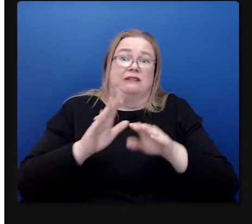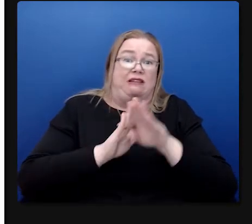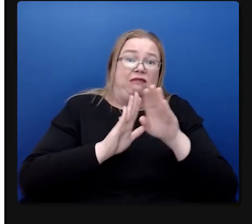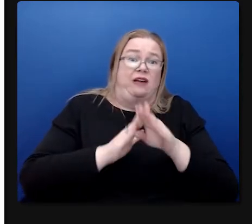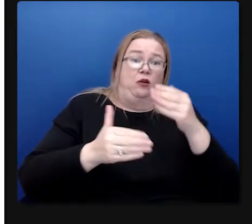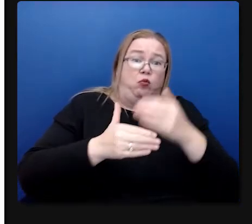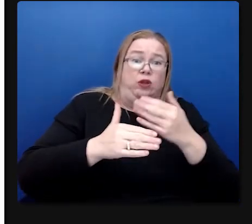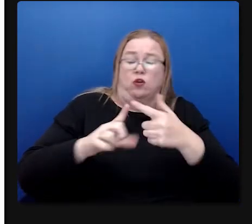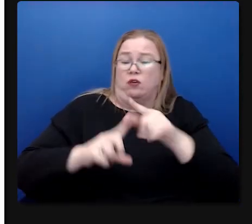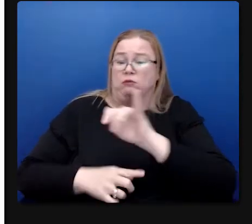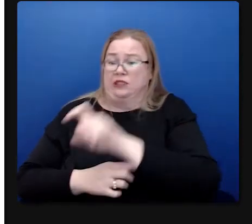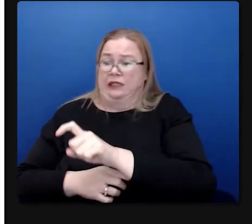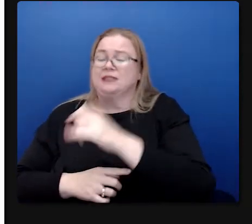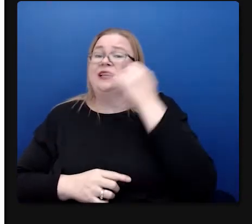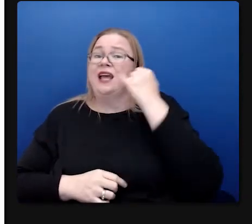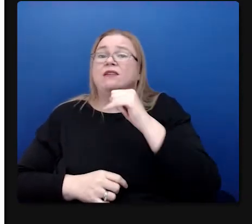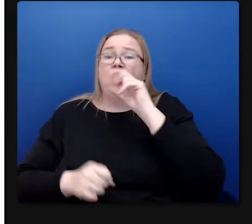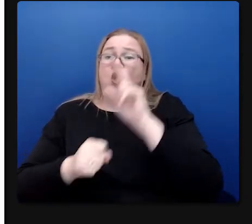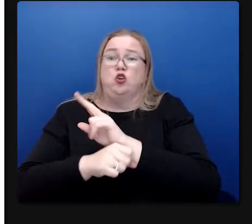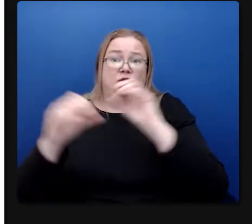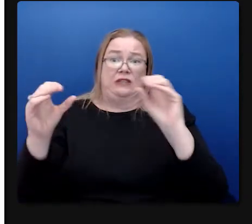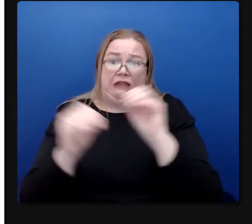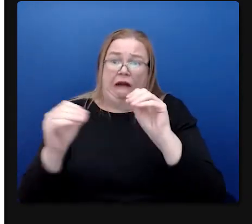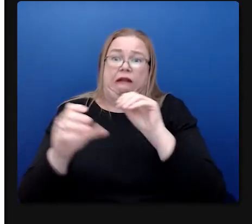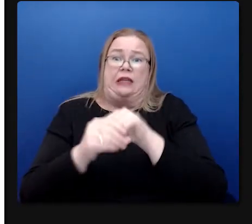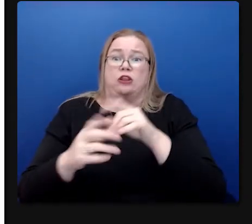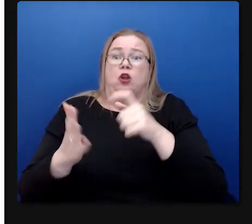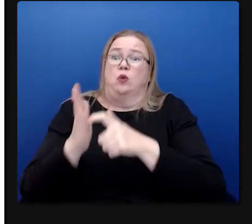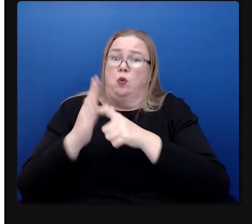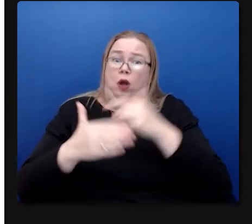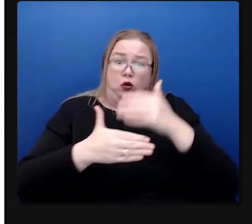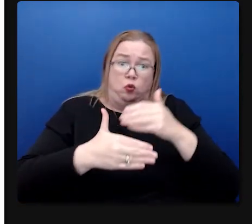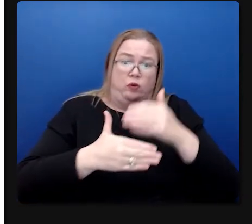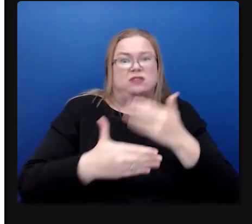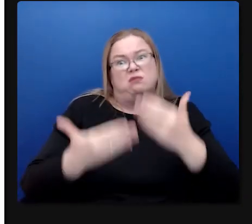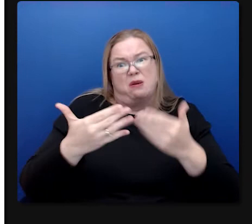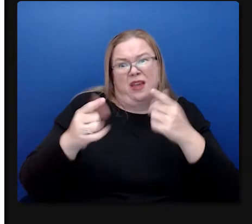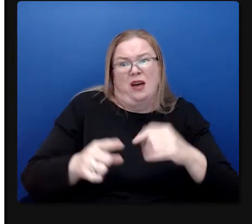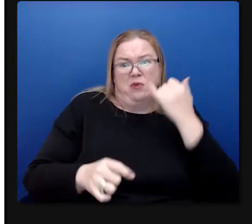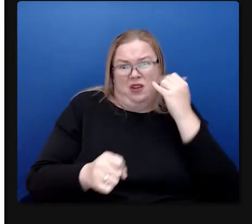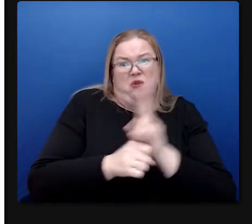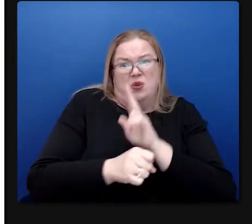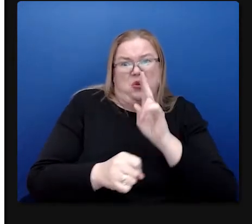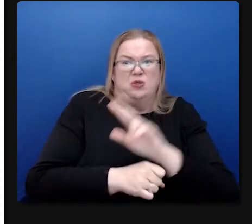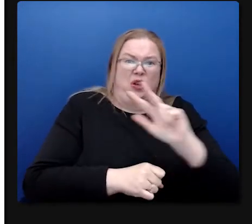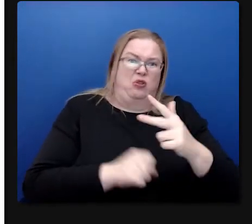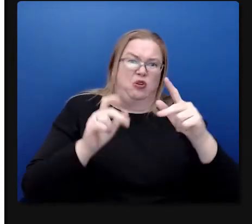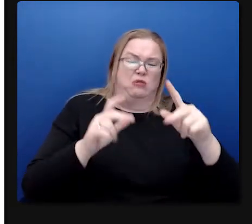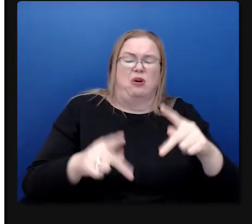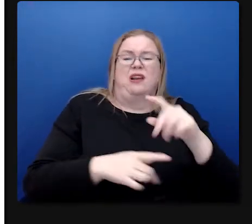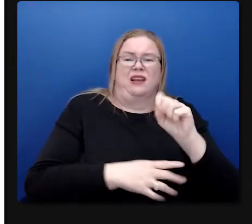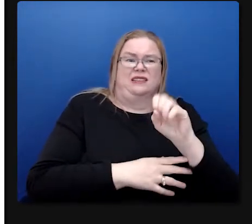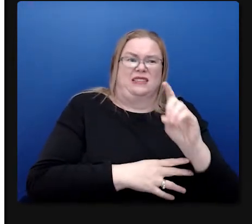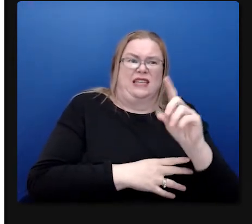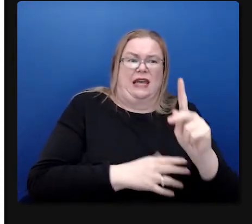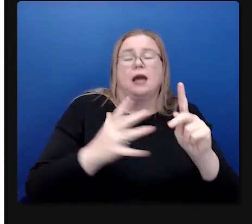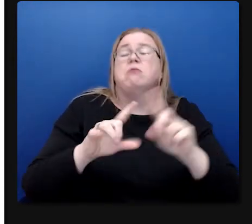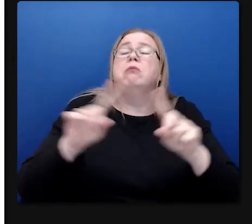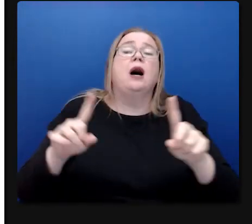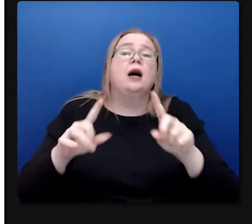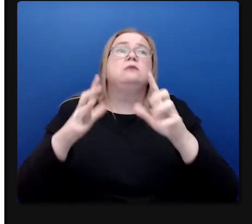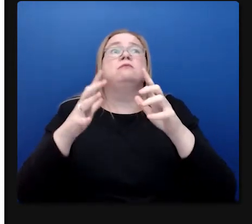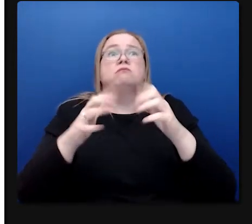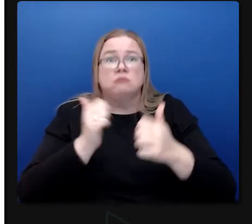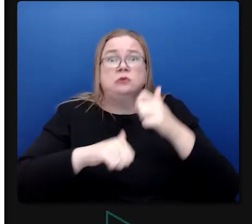builds from Linux, as long as you're not using anything in it that requires Windows, which might happen if you're using third-party SDKs, for example, but